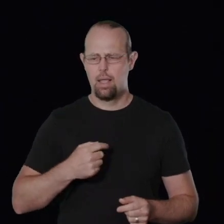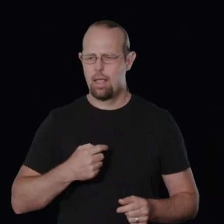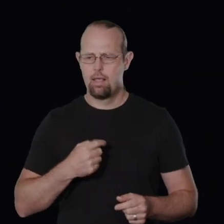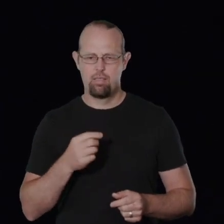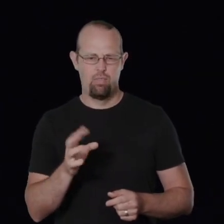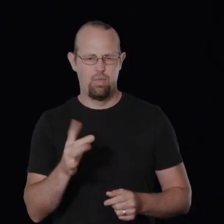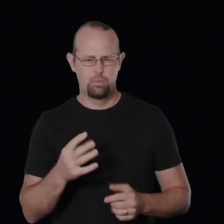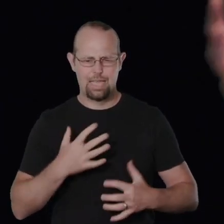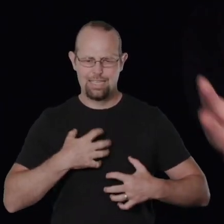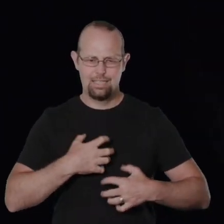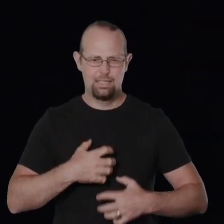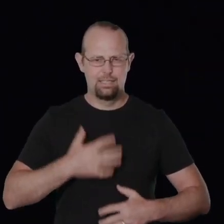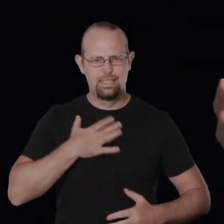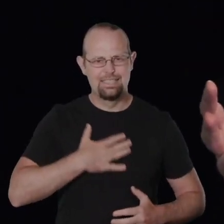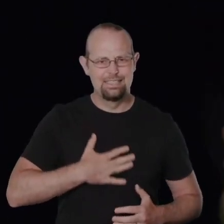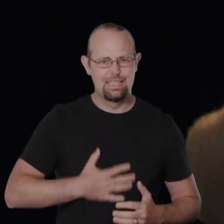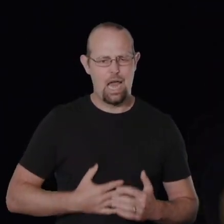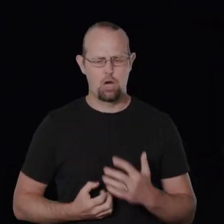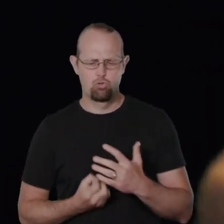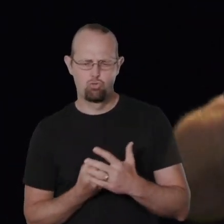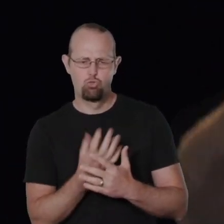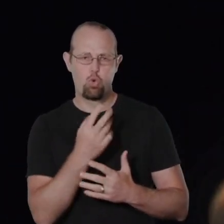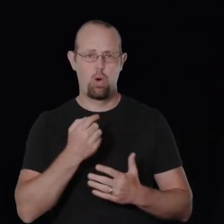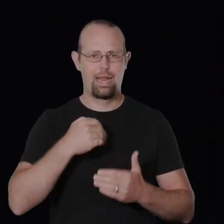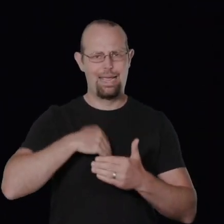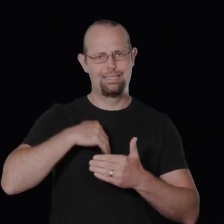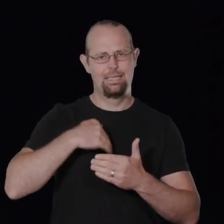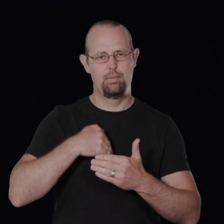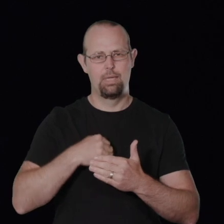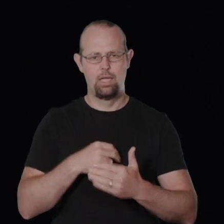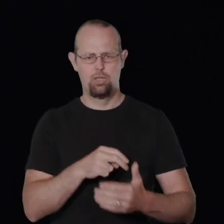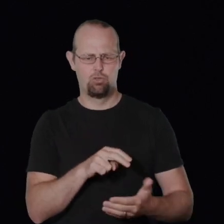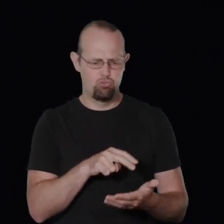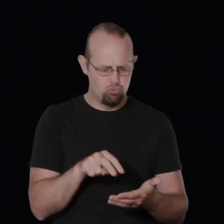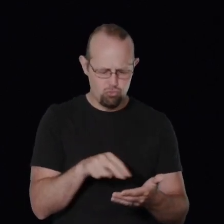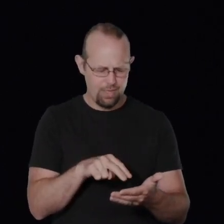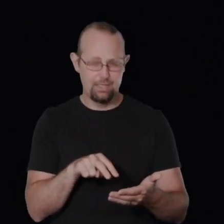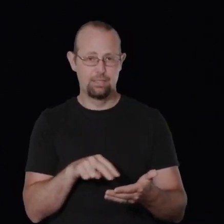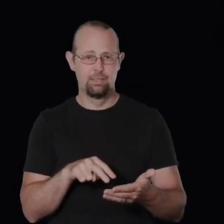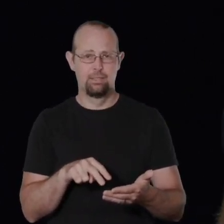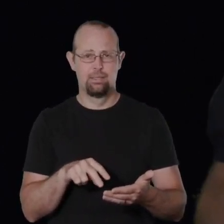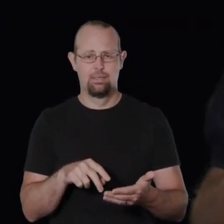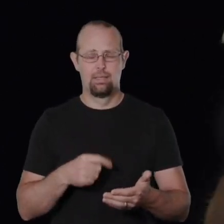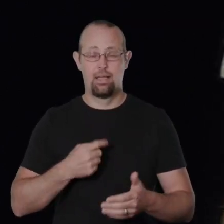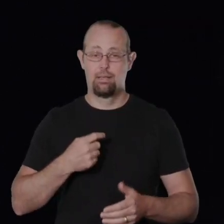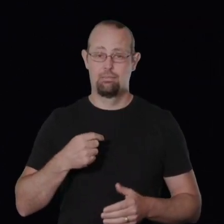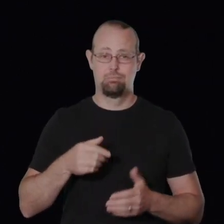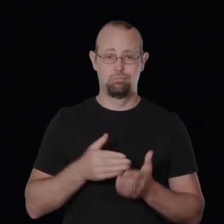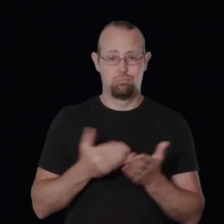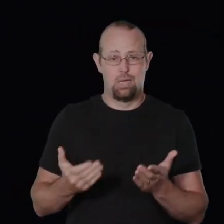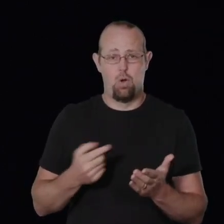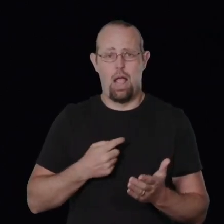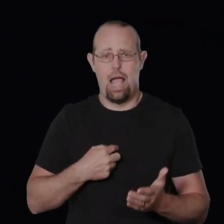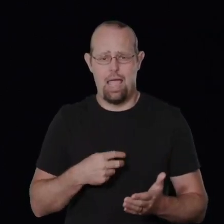start reading. I still have it to this day. I read and read, and I love it. And I've read the Bible now so many years in a